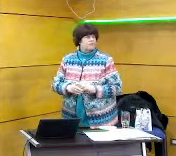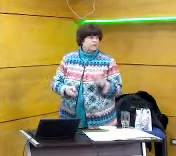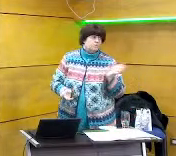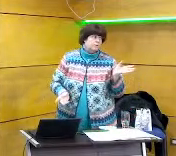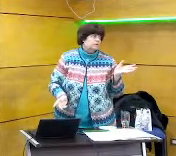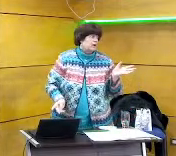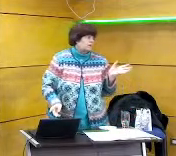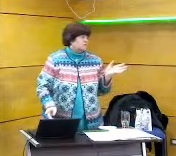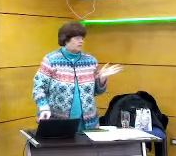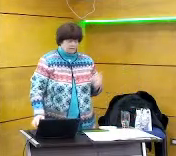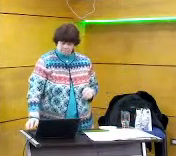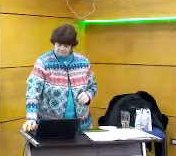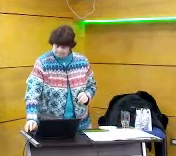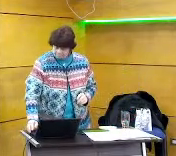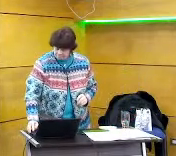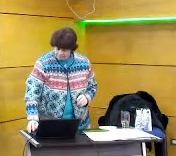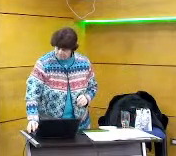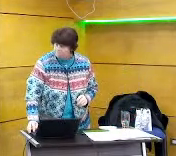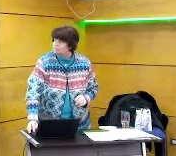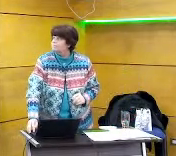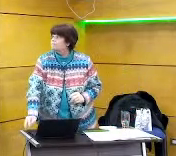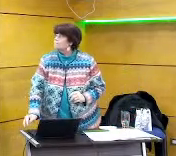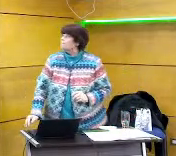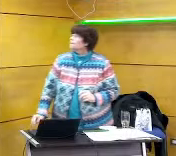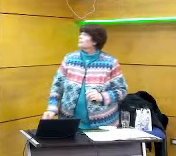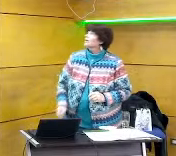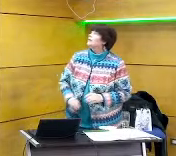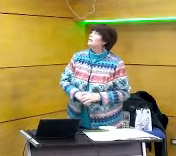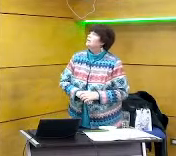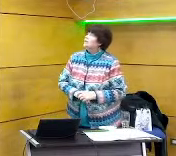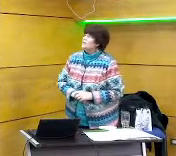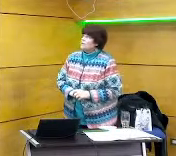are available on the line.